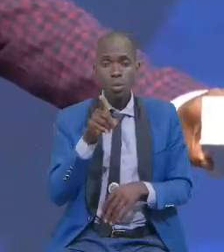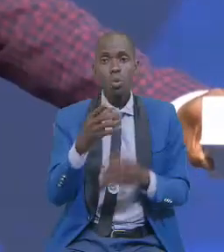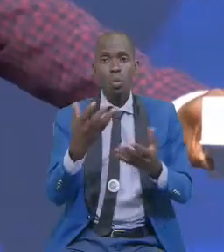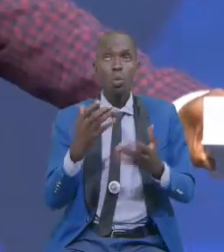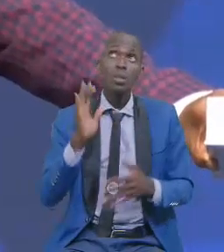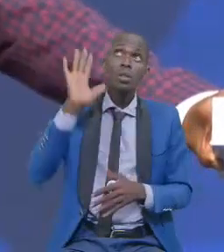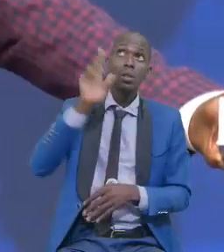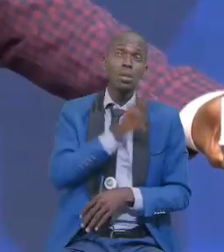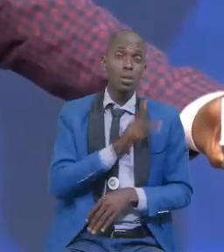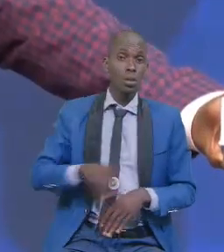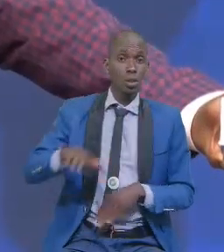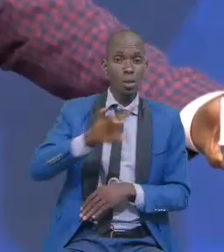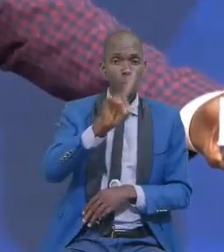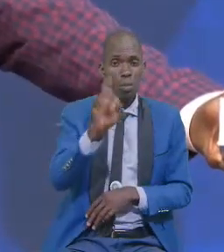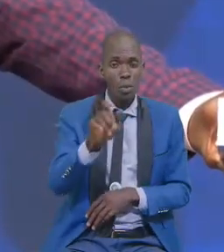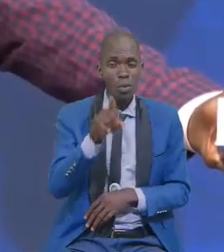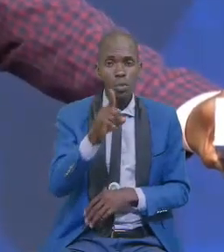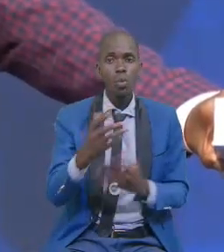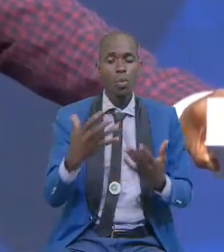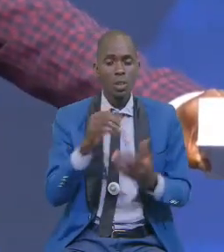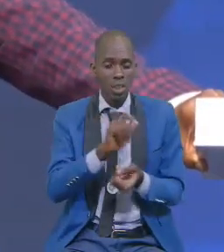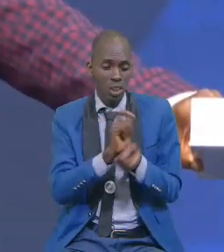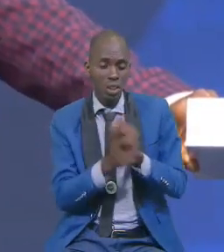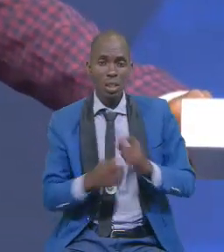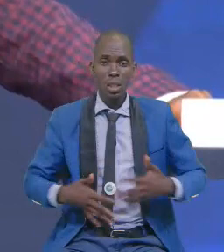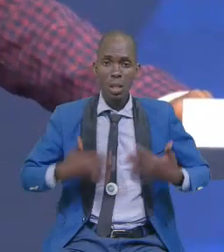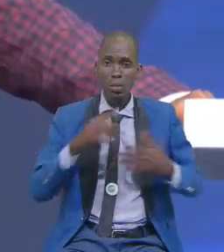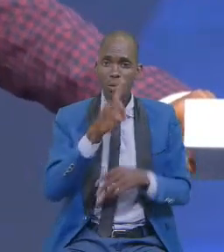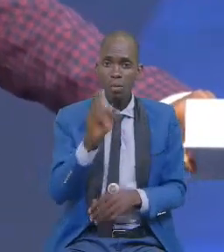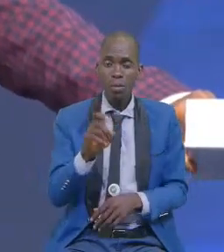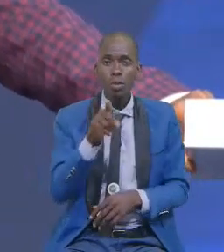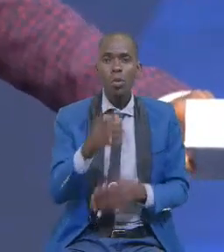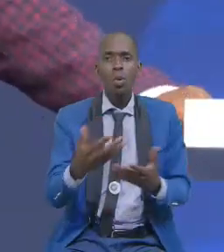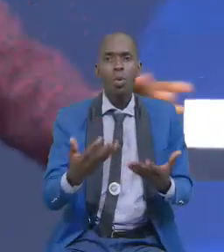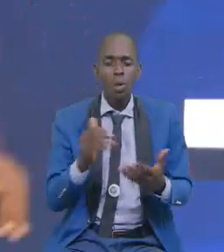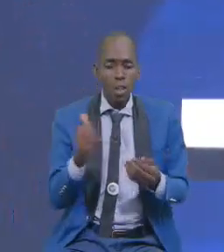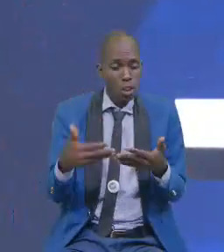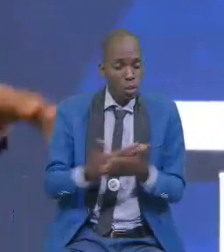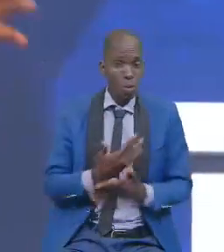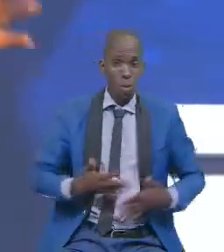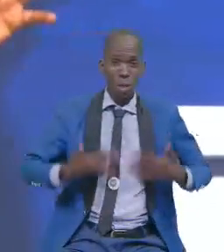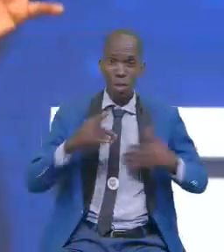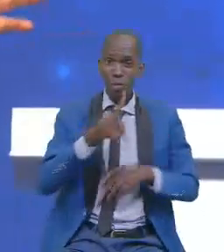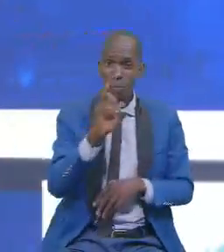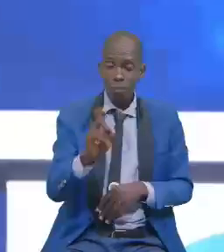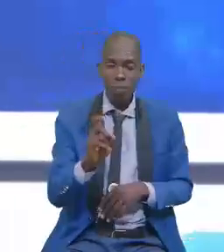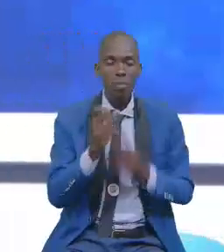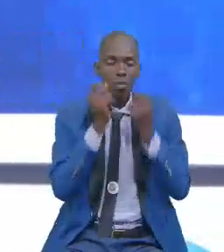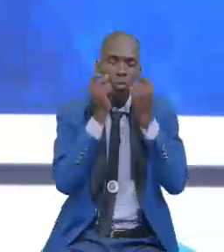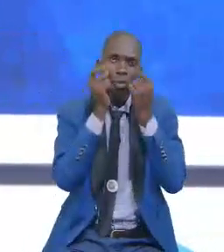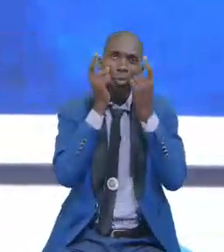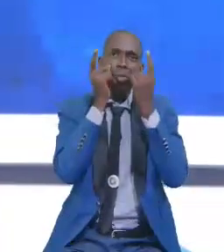kingdom? You want a transformed life? You want a new life? Awake thou